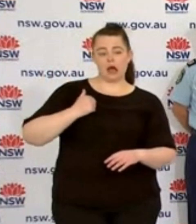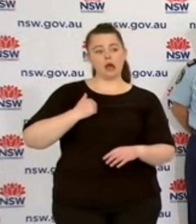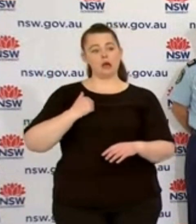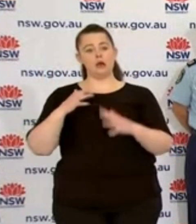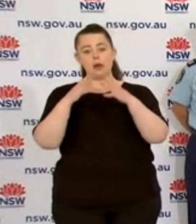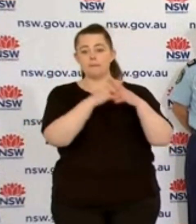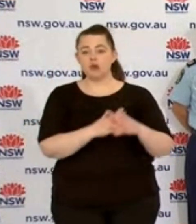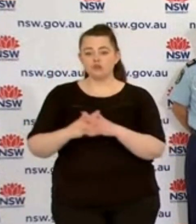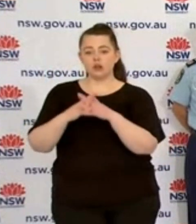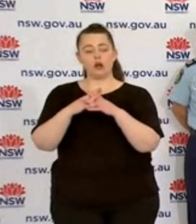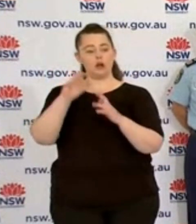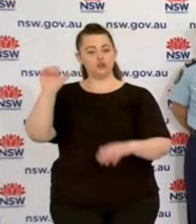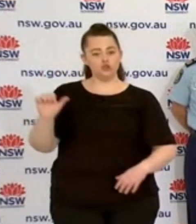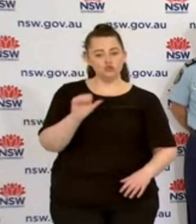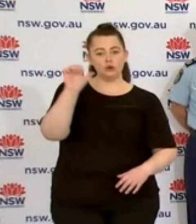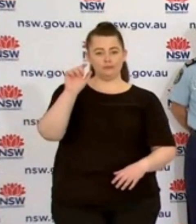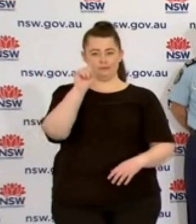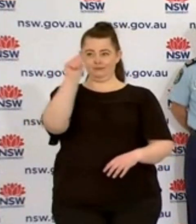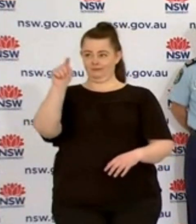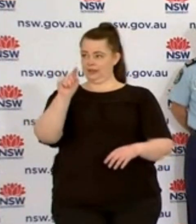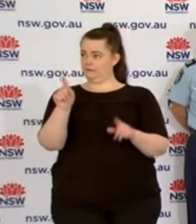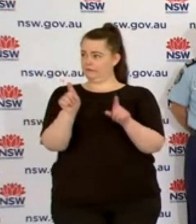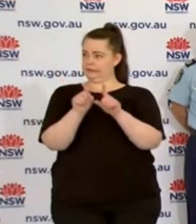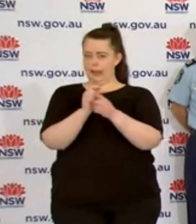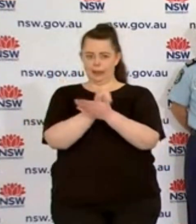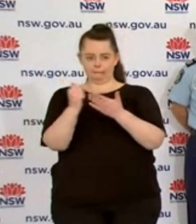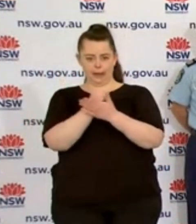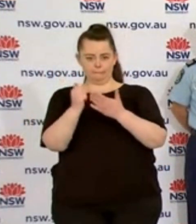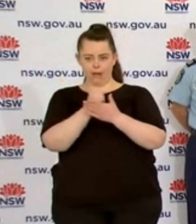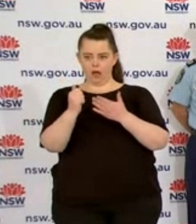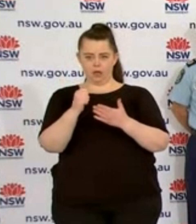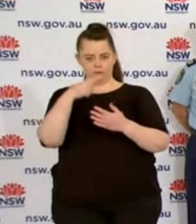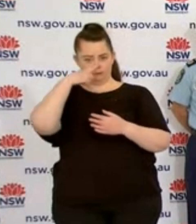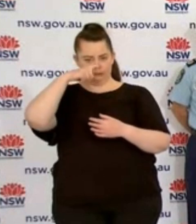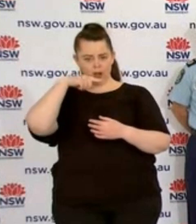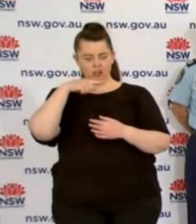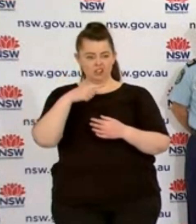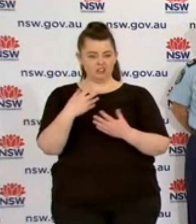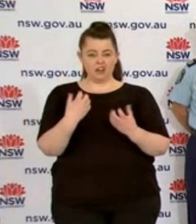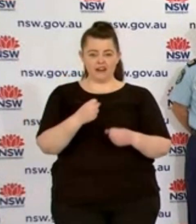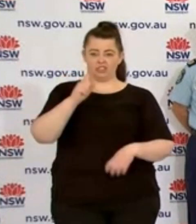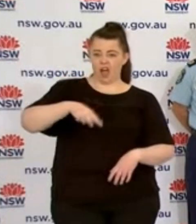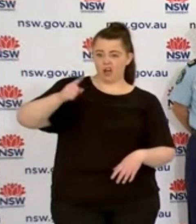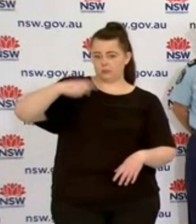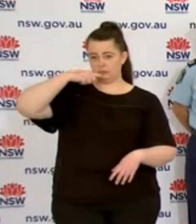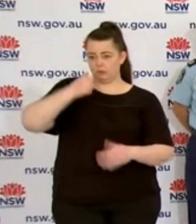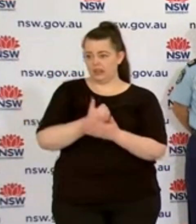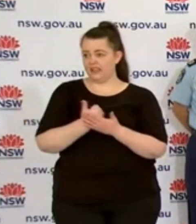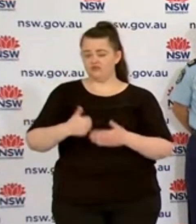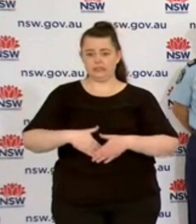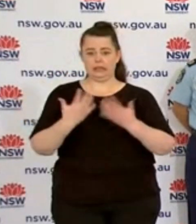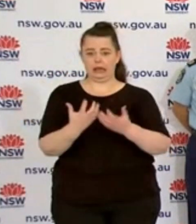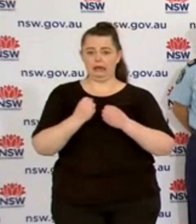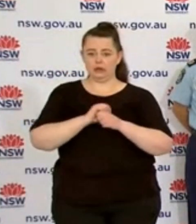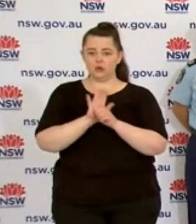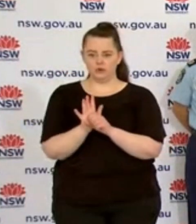Europe, populations the size of ours have thousands and thousands of cases a day, and it didn't take them long to get to thousands and